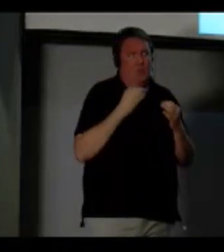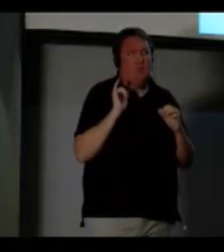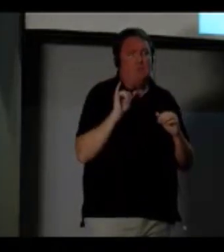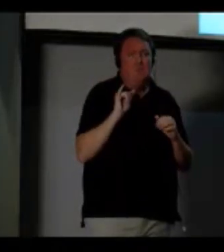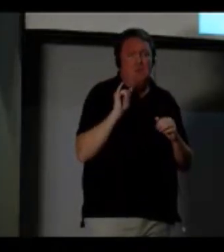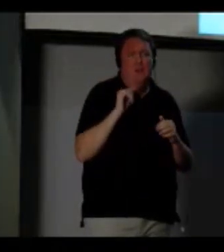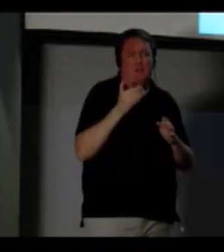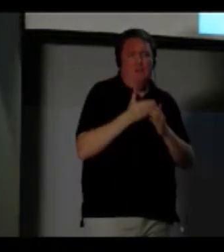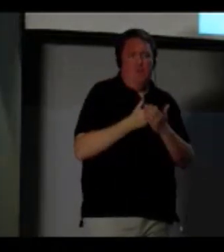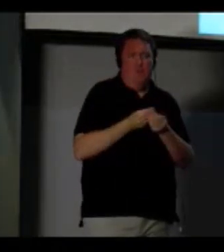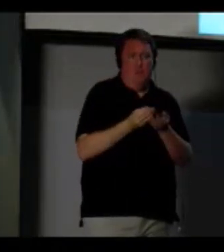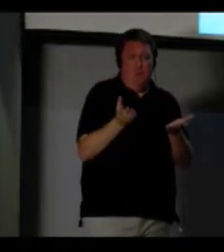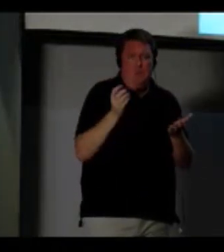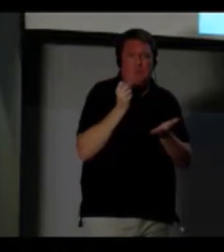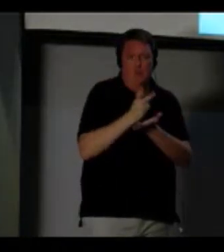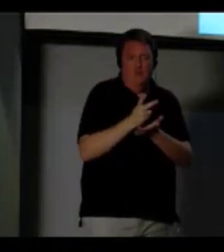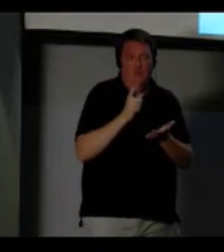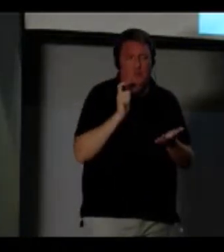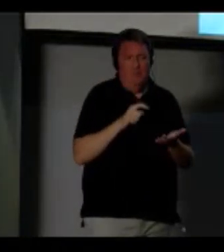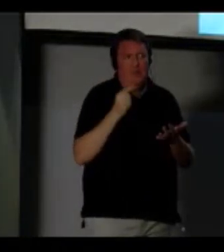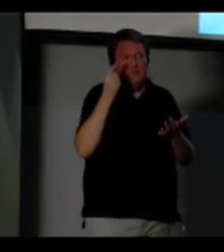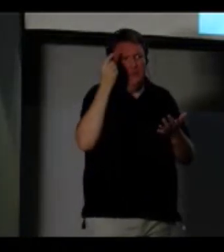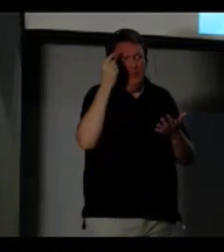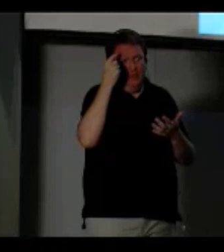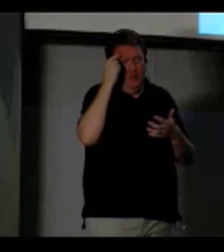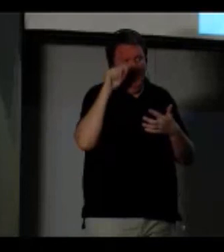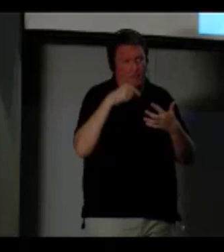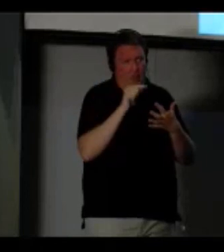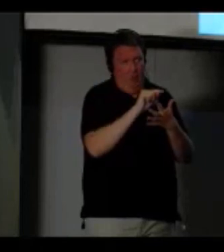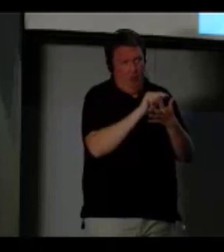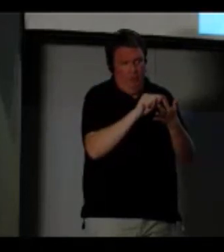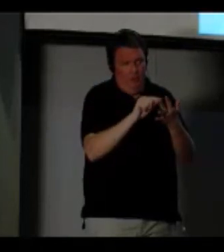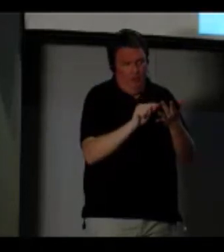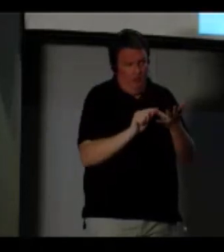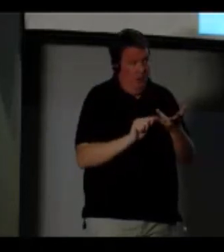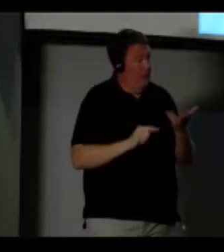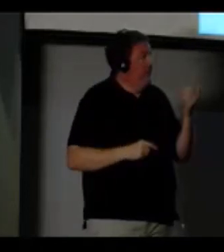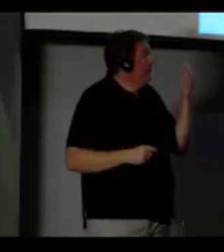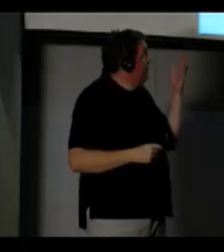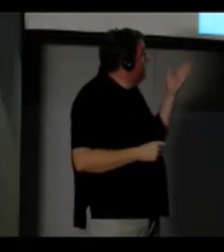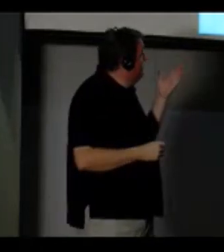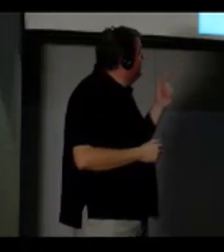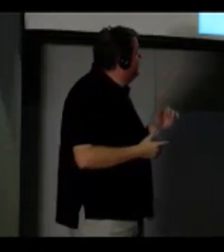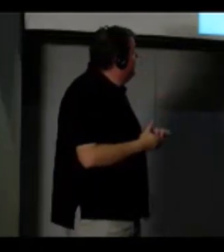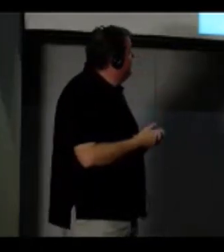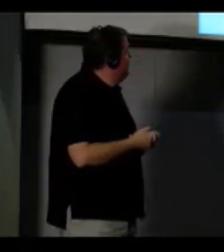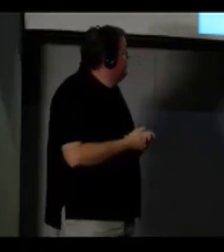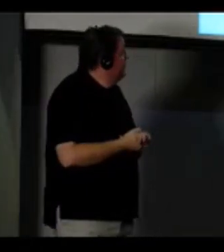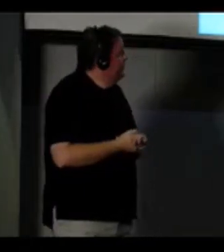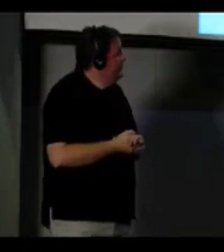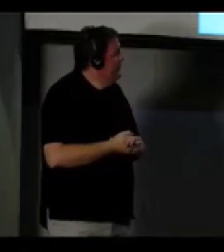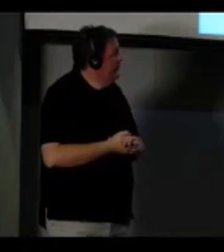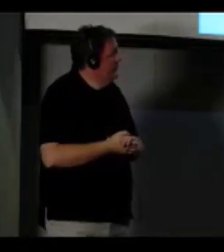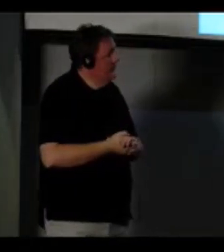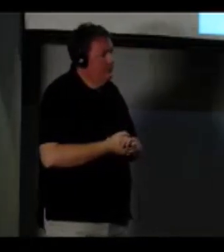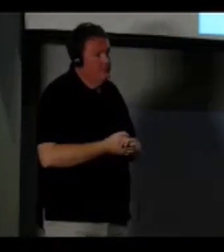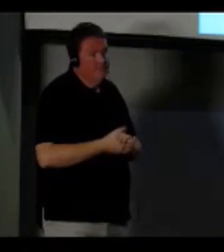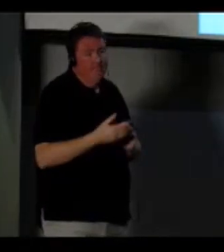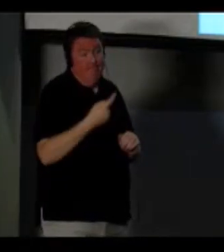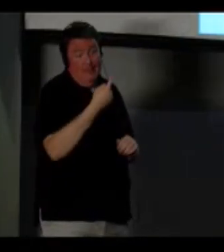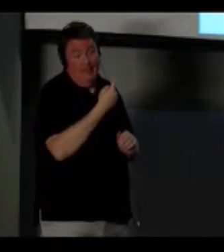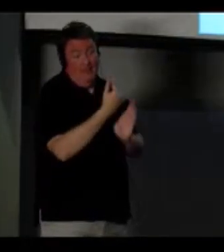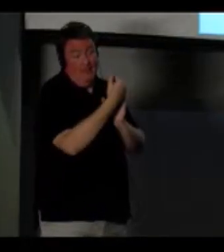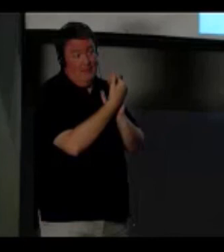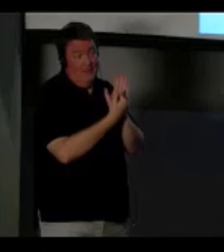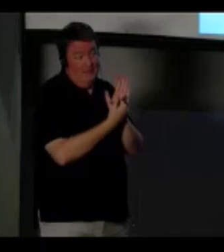we will digitize and make content available. And so there's as you can see in this